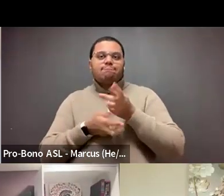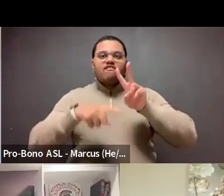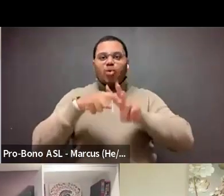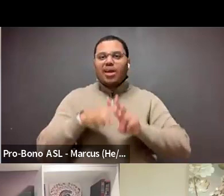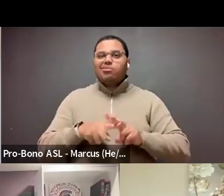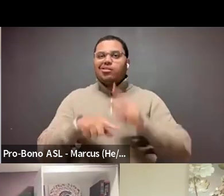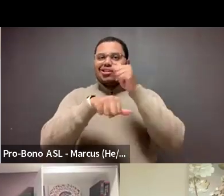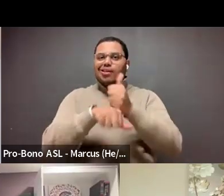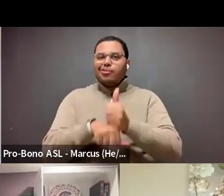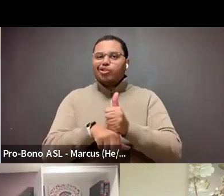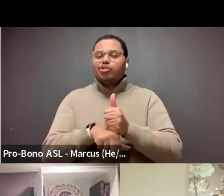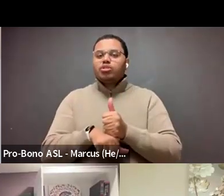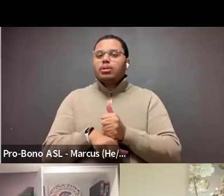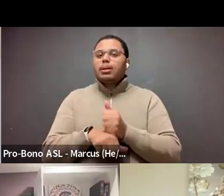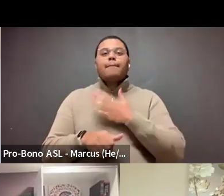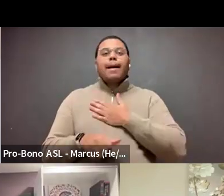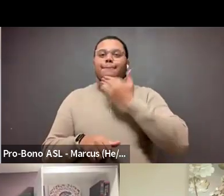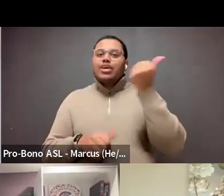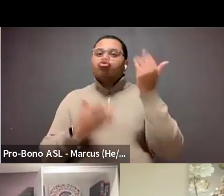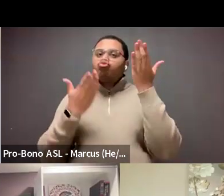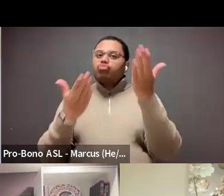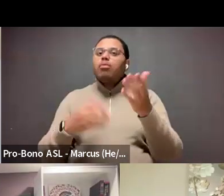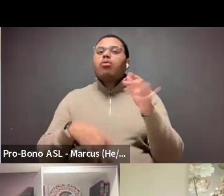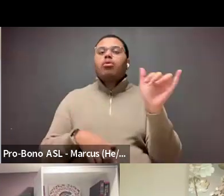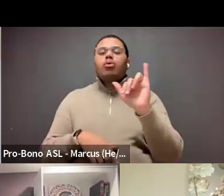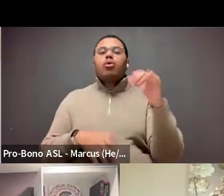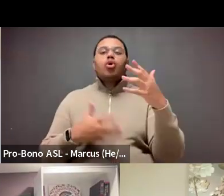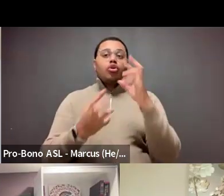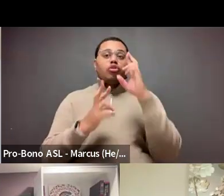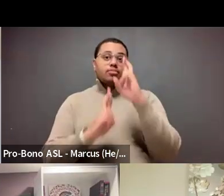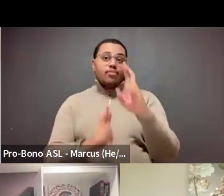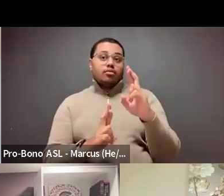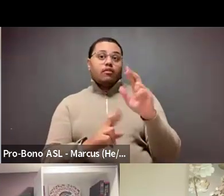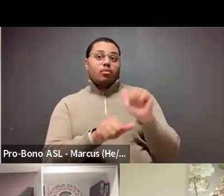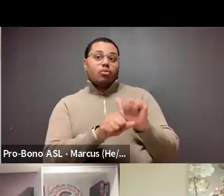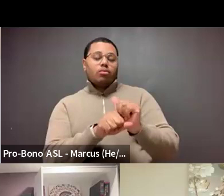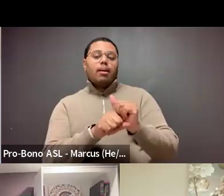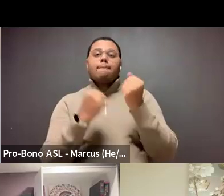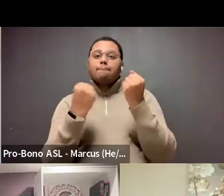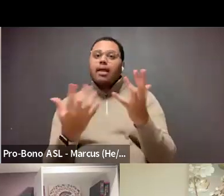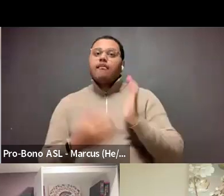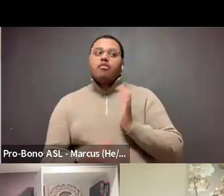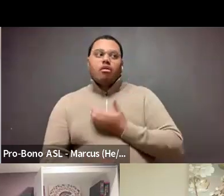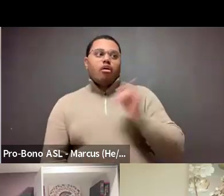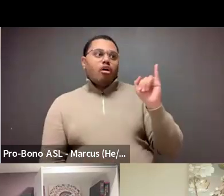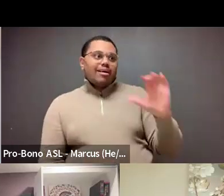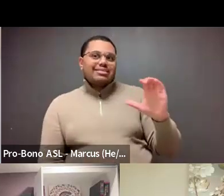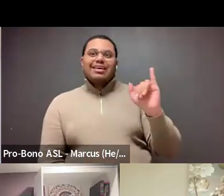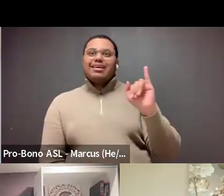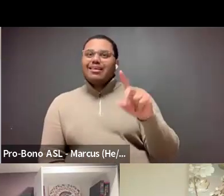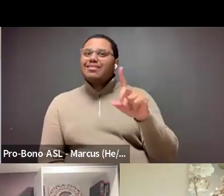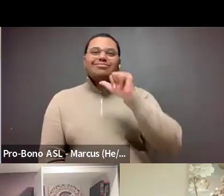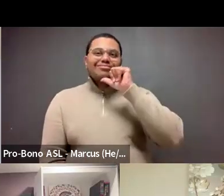my best recommendation there. And I do also wanna respect the work of that so many of our ICs and IIDs are not getting